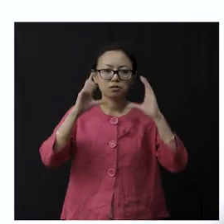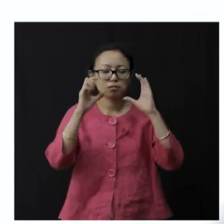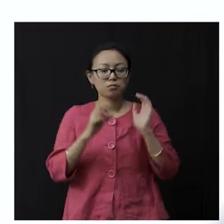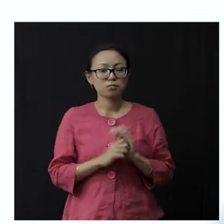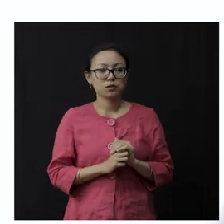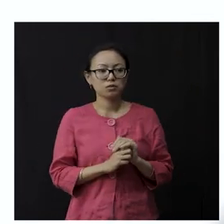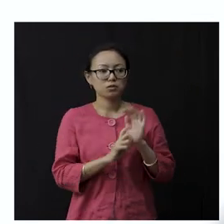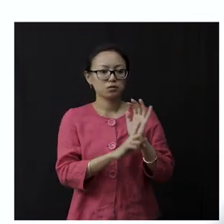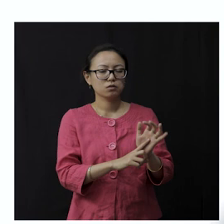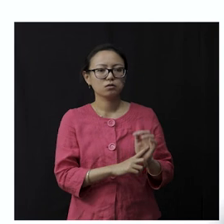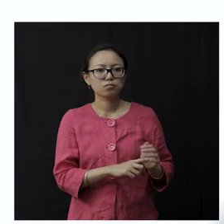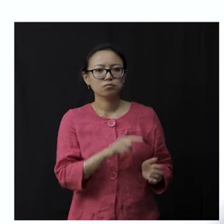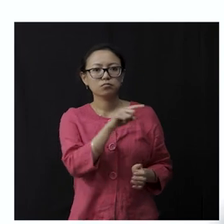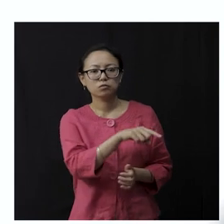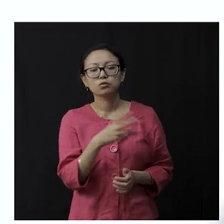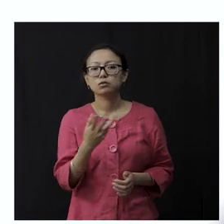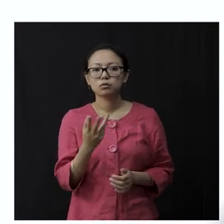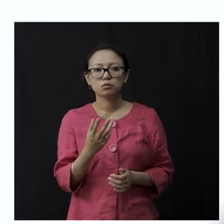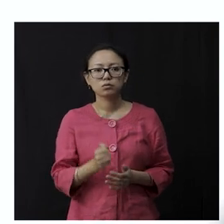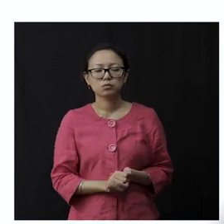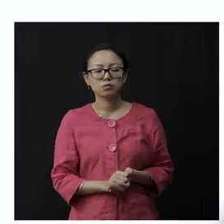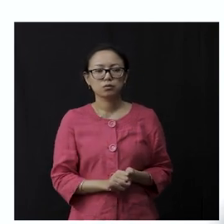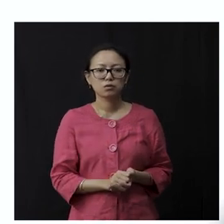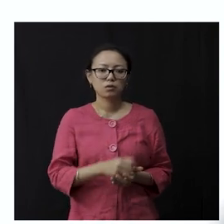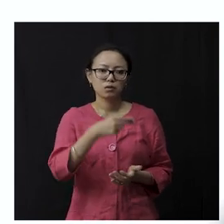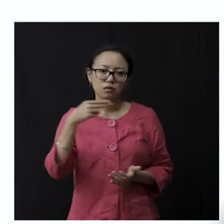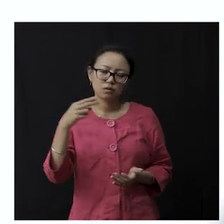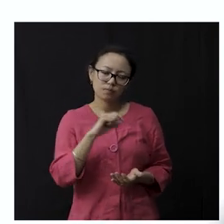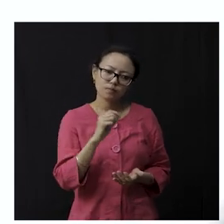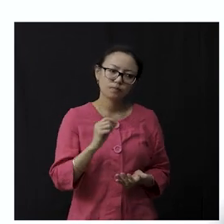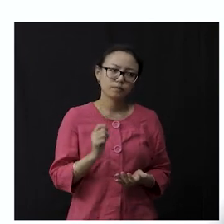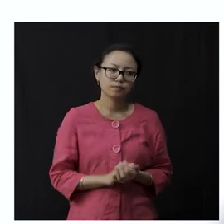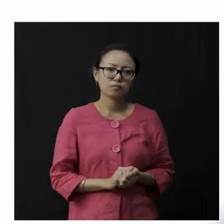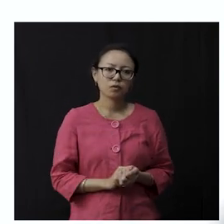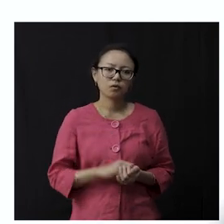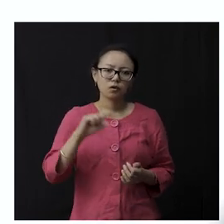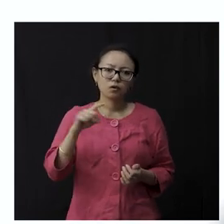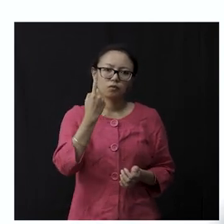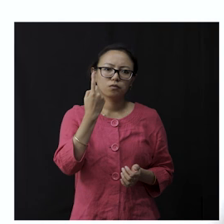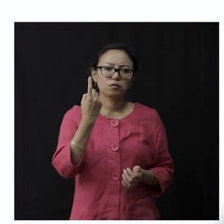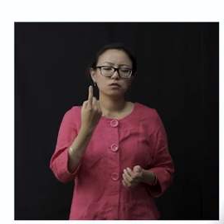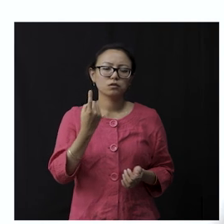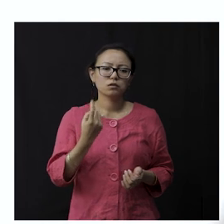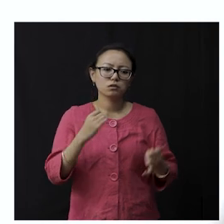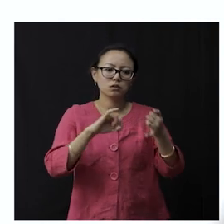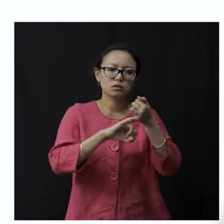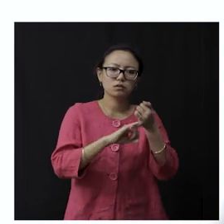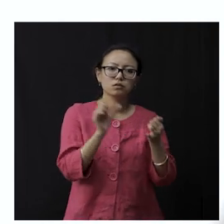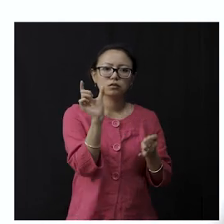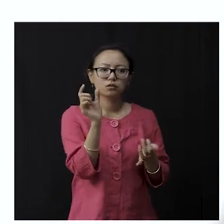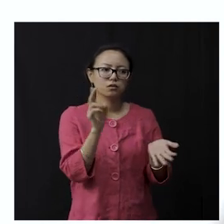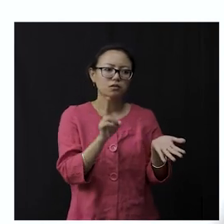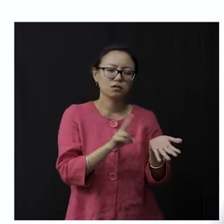Let us identify each of these objects. The first one we have, yes,